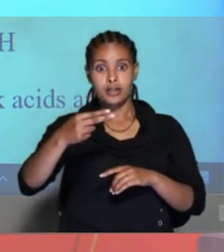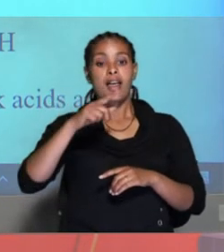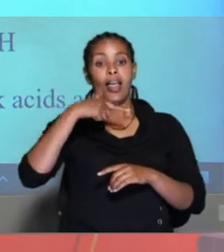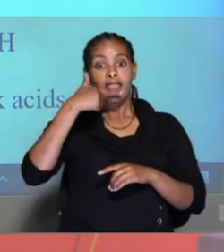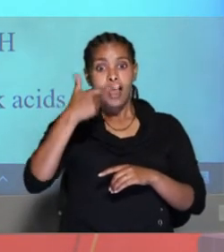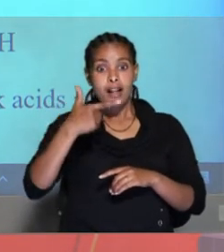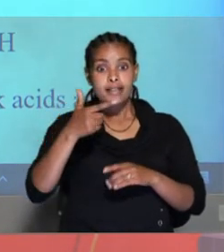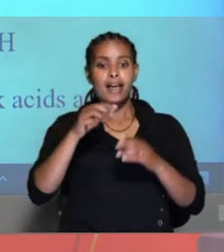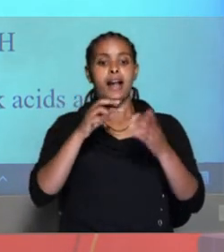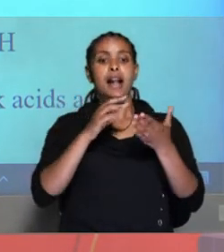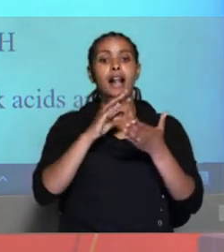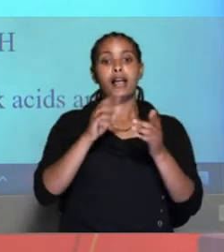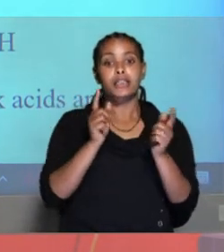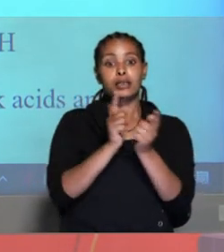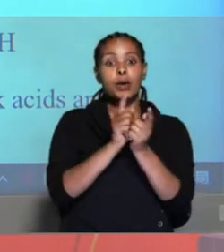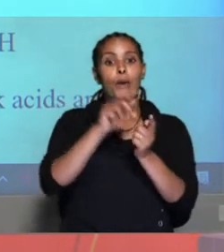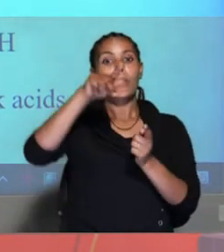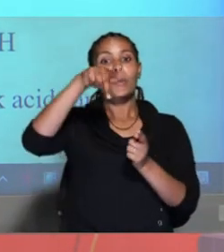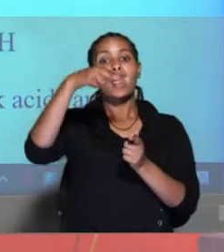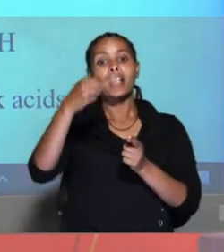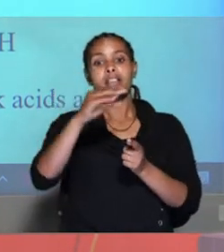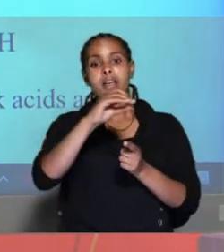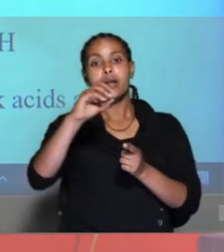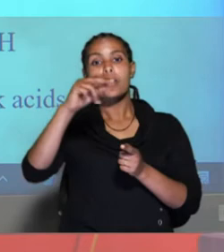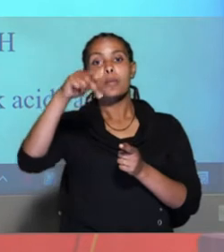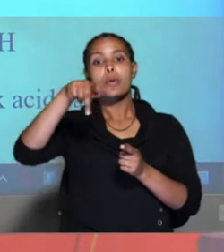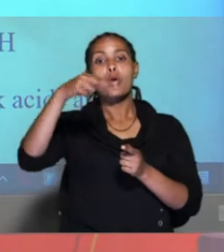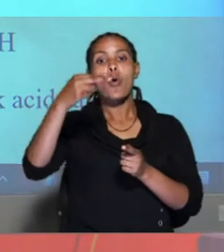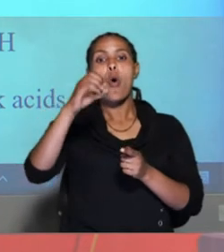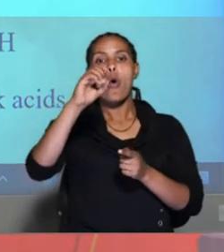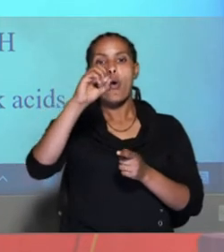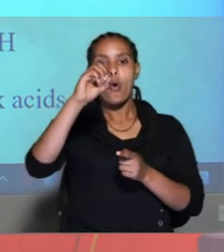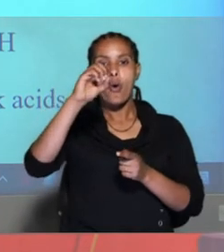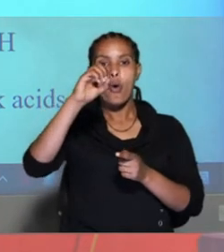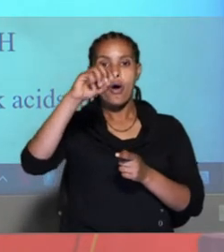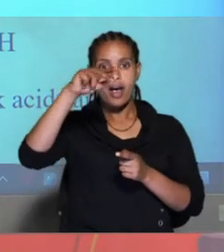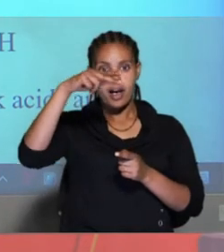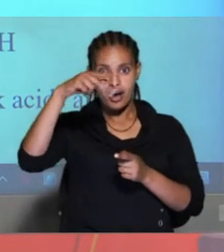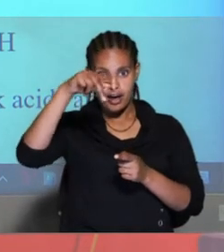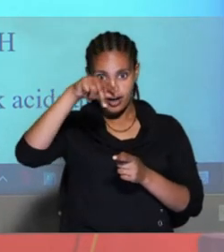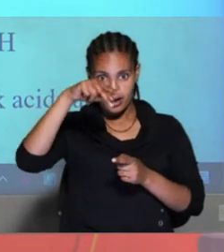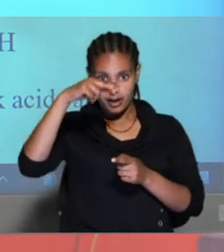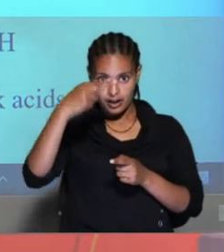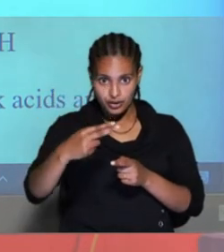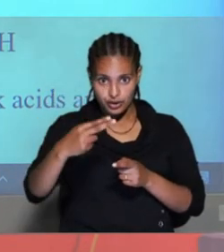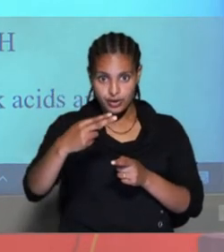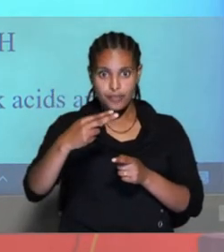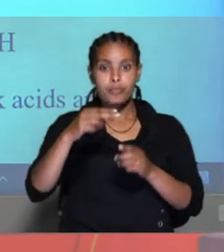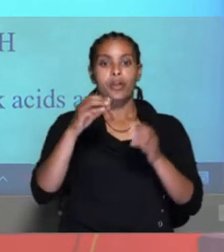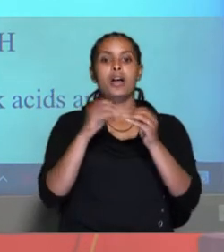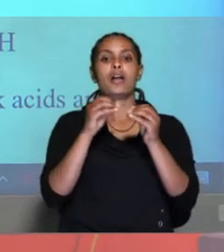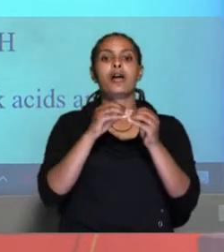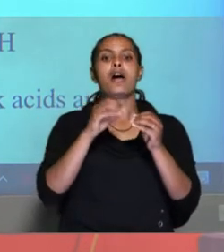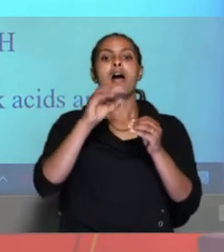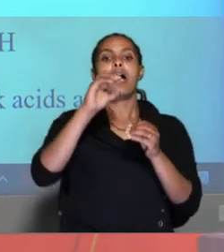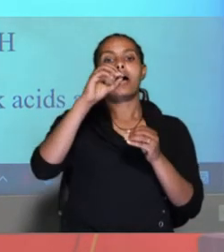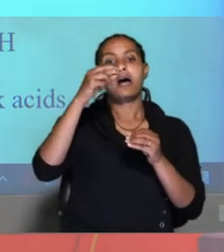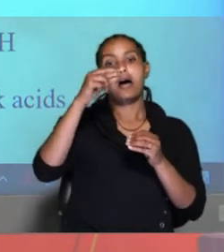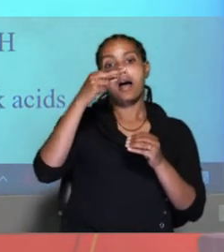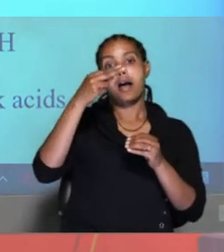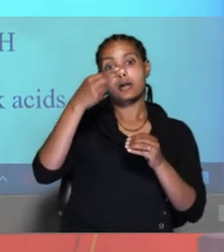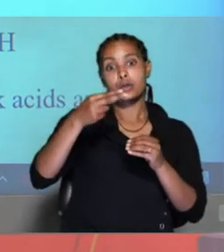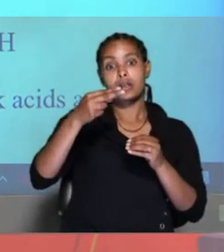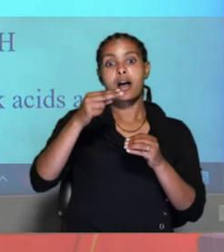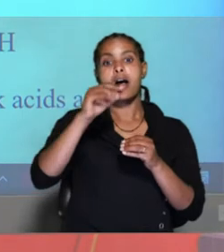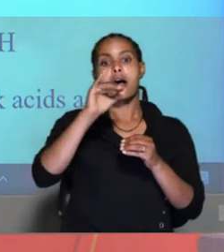the relationship between pH and pOH, calculate pH from hydrogen ion